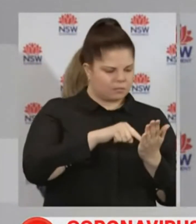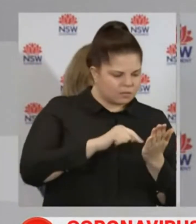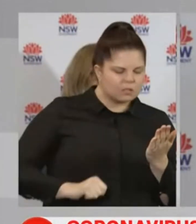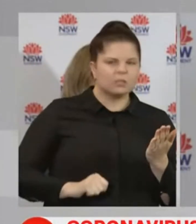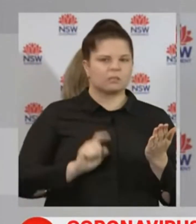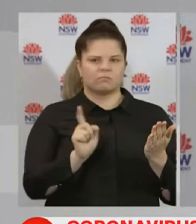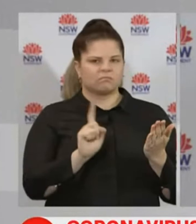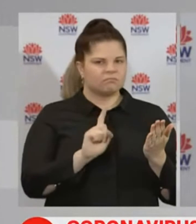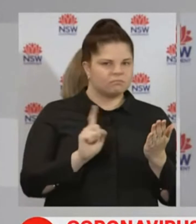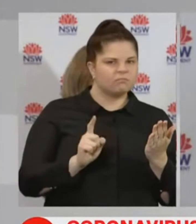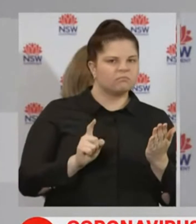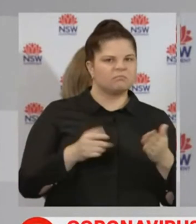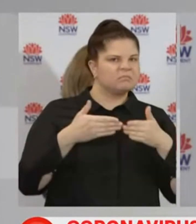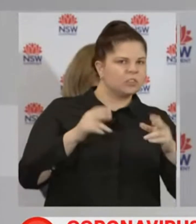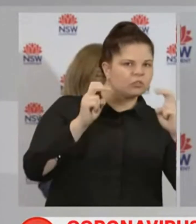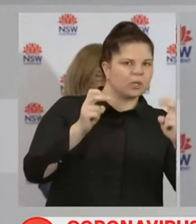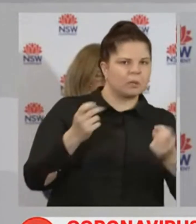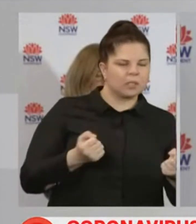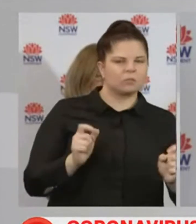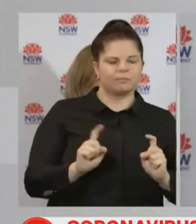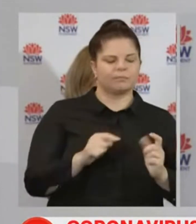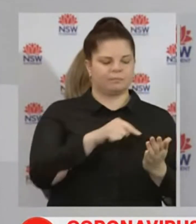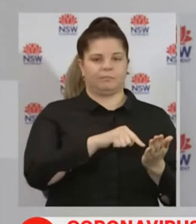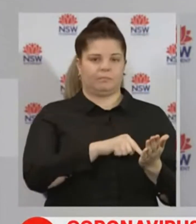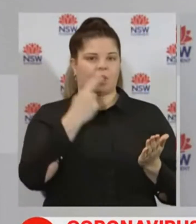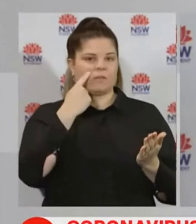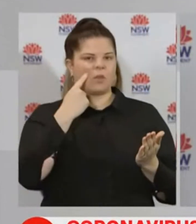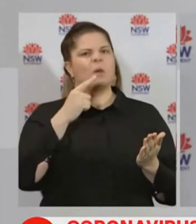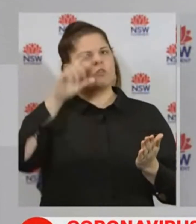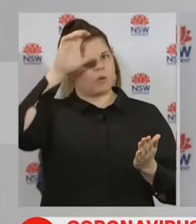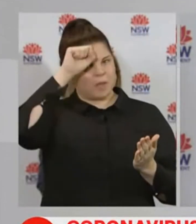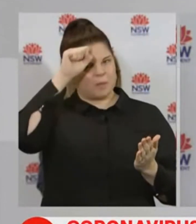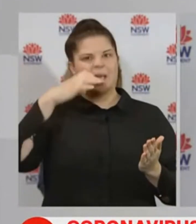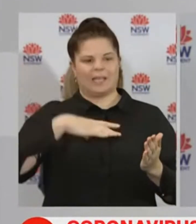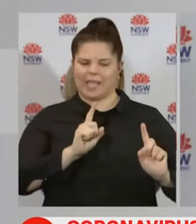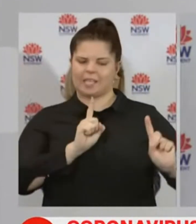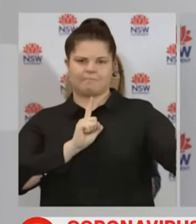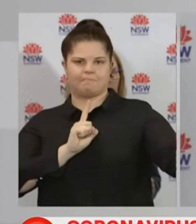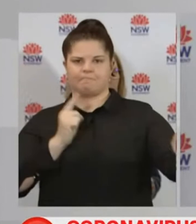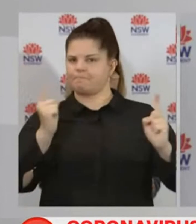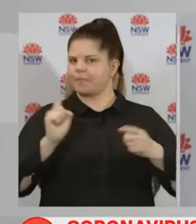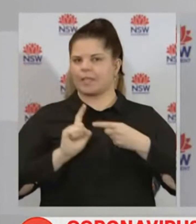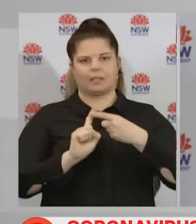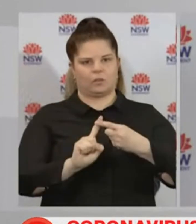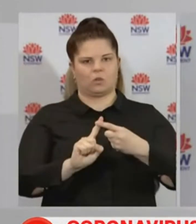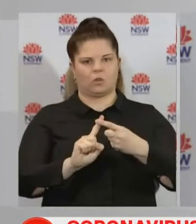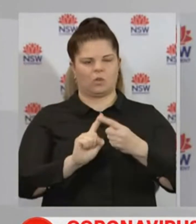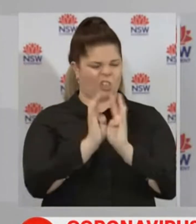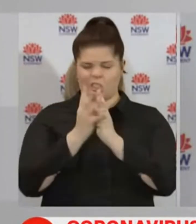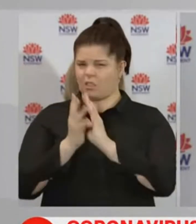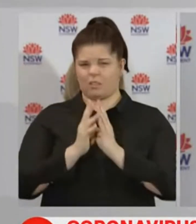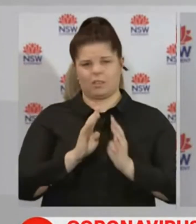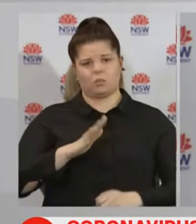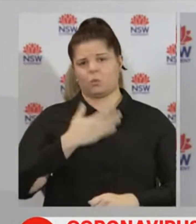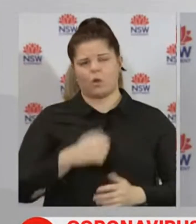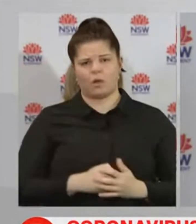we are strictly adhering to social distancing, we recommend that people who aren't already on the system in the peak, especially on